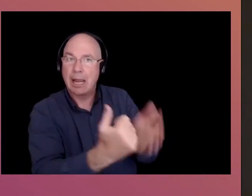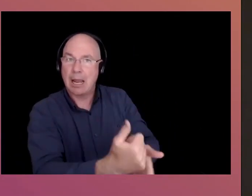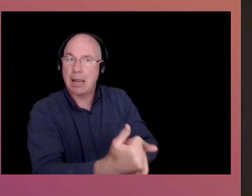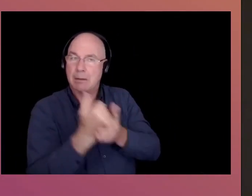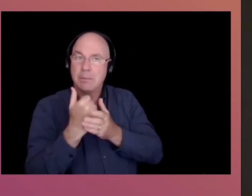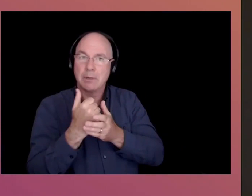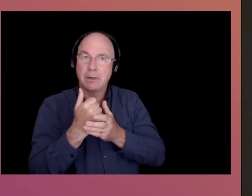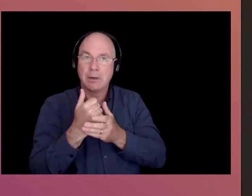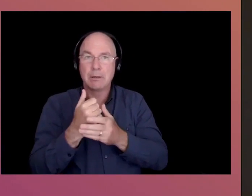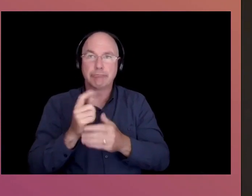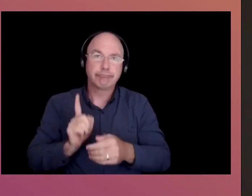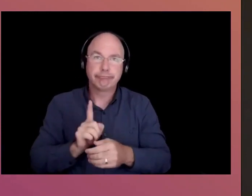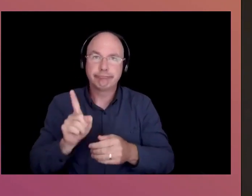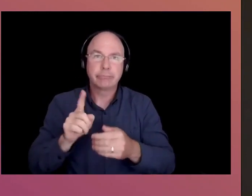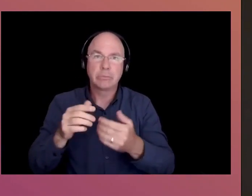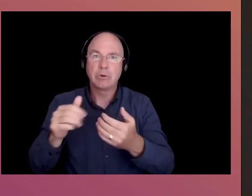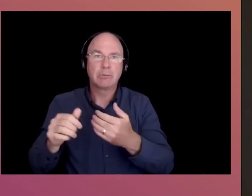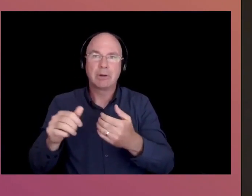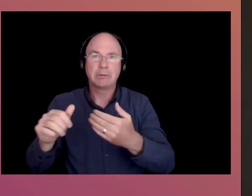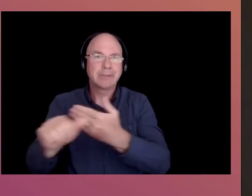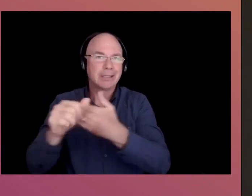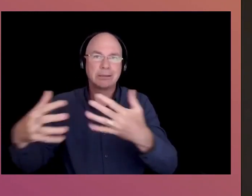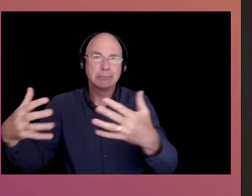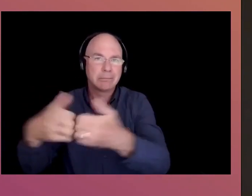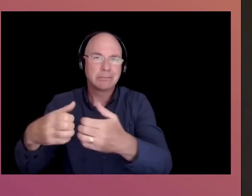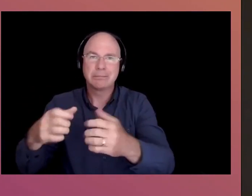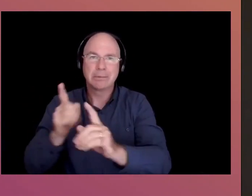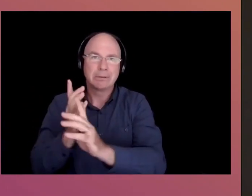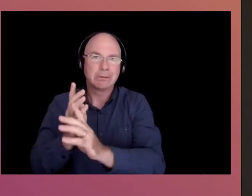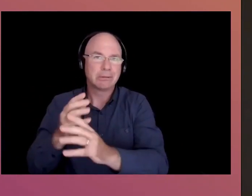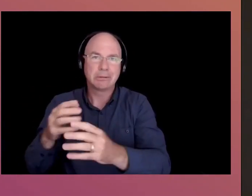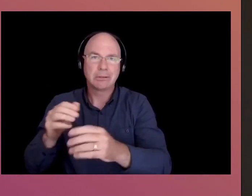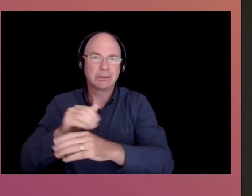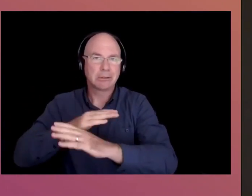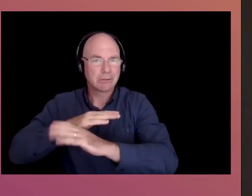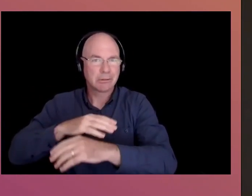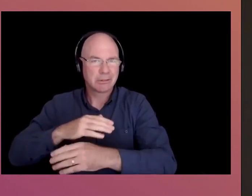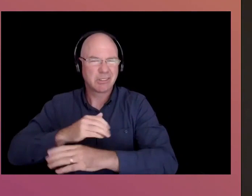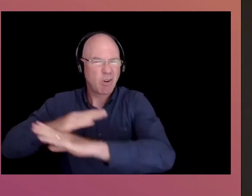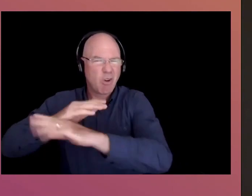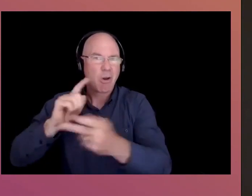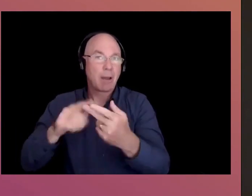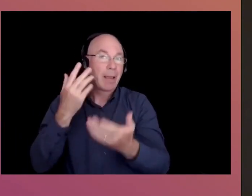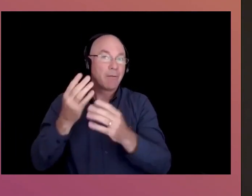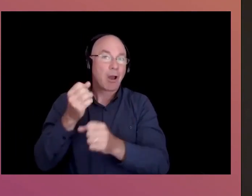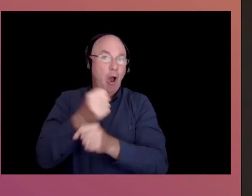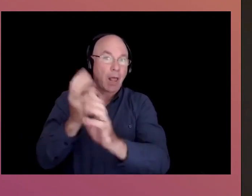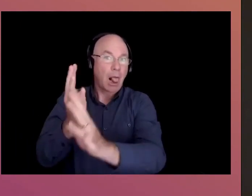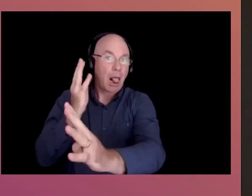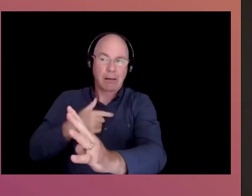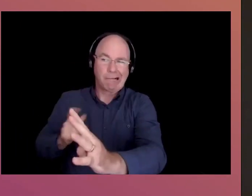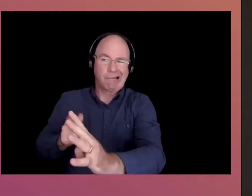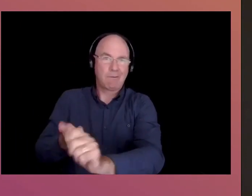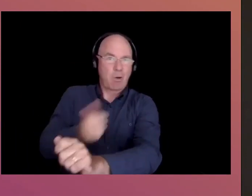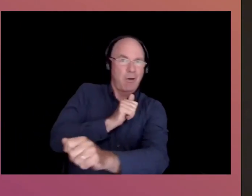avoid collisions, wait for lines at a coffee shop, describe scenes, people's behavior in the real